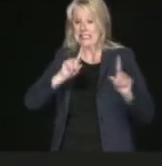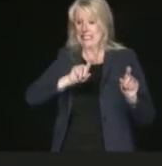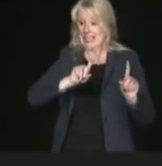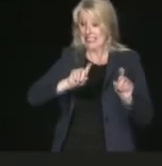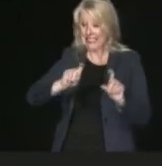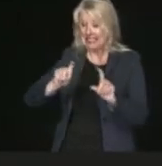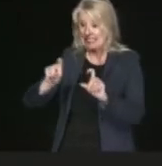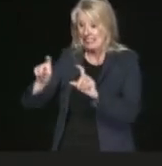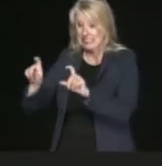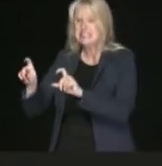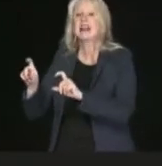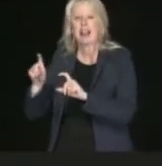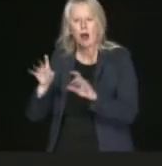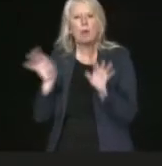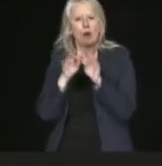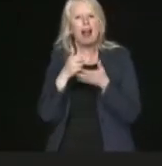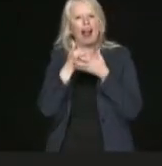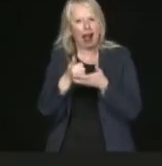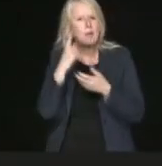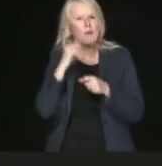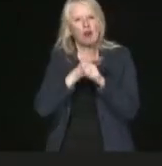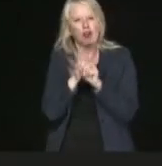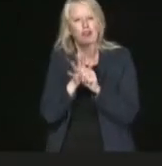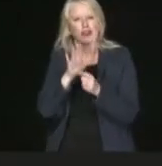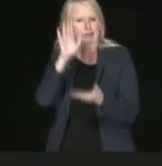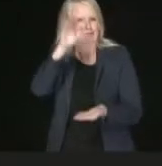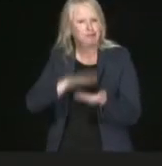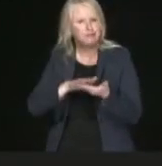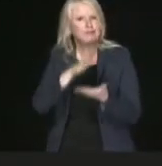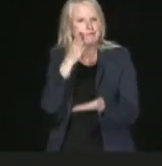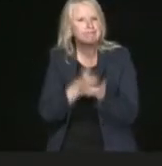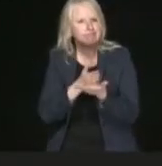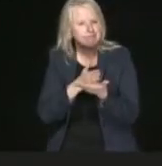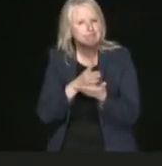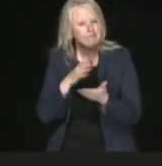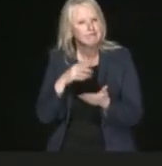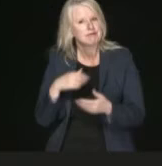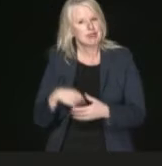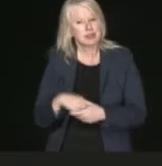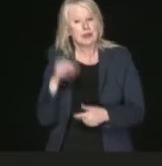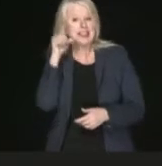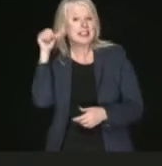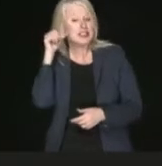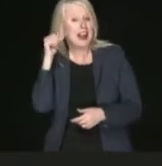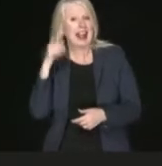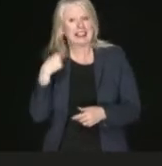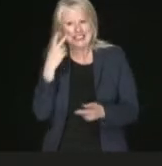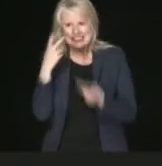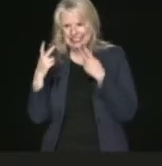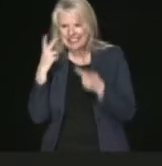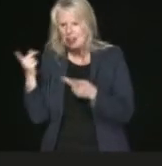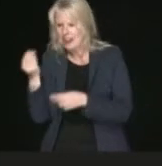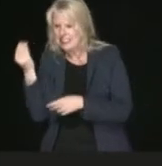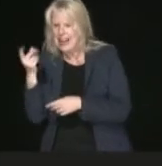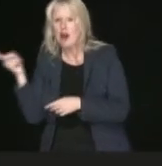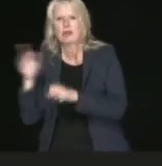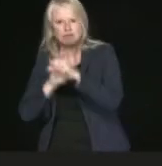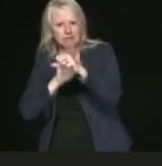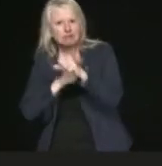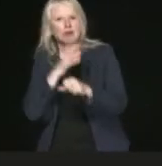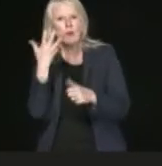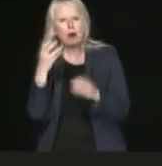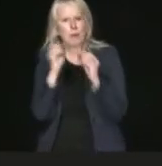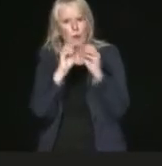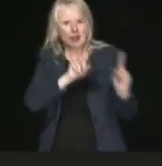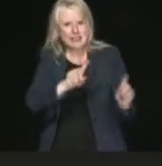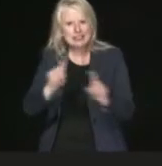curve, and you spoke to Premier Doug Ford yesterday, who has also pushed for more testing in Ontario. But at the same time, we do know that there still